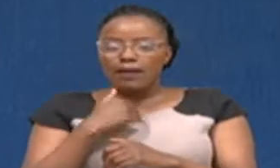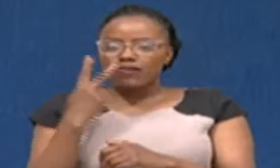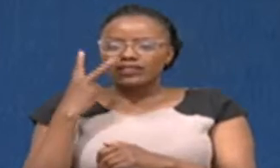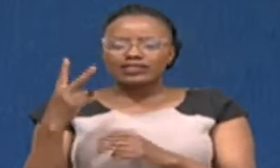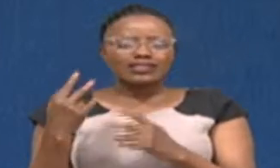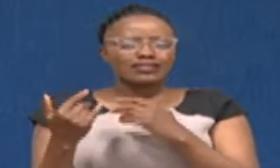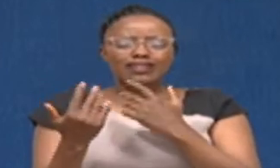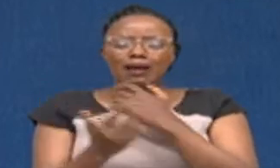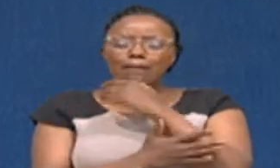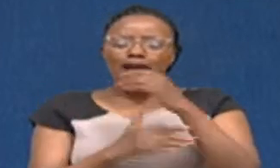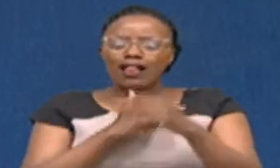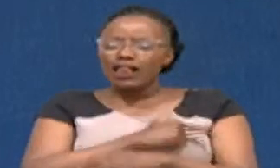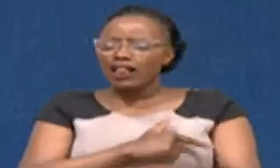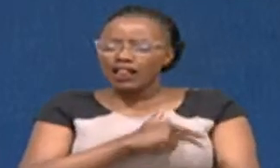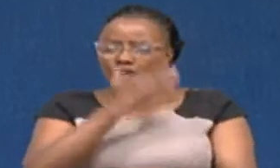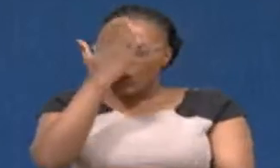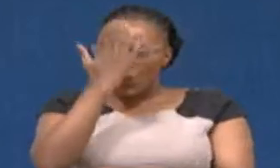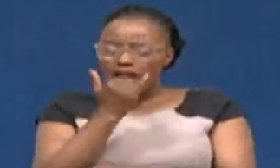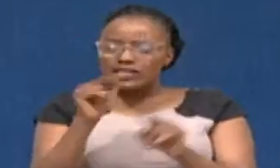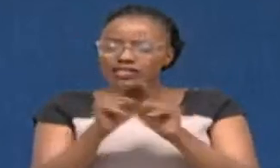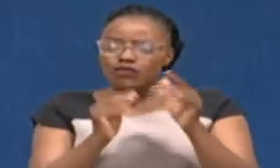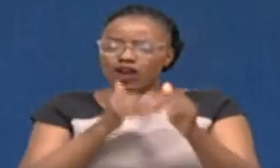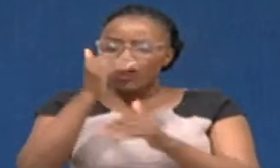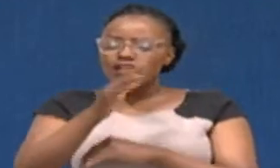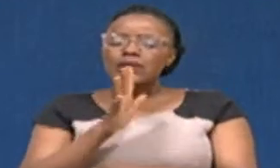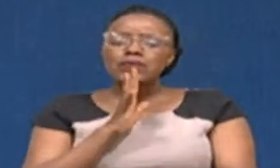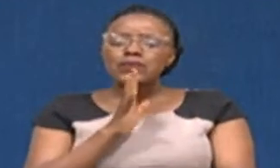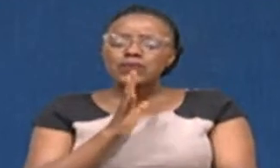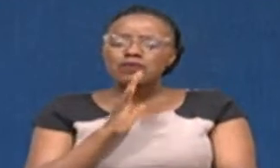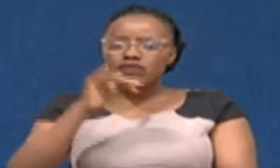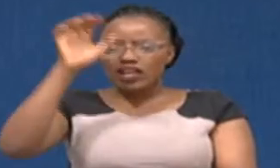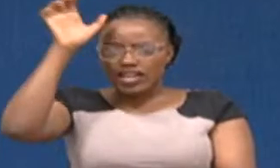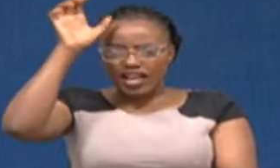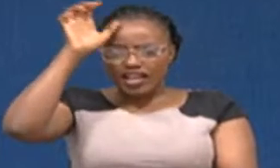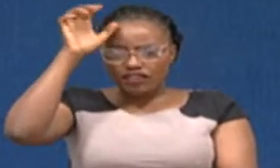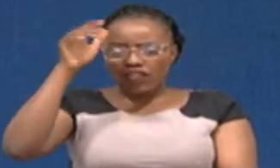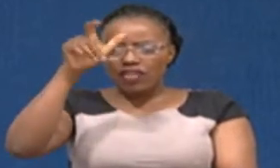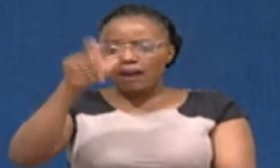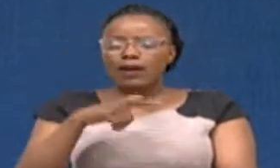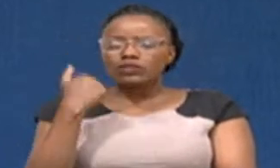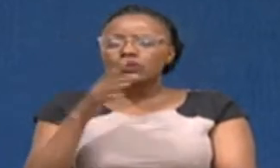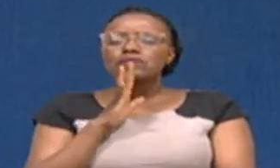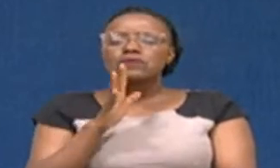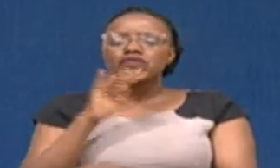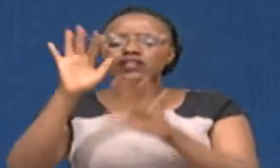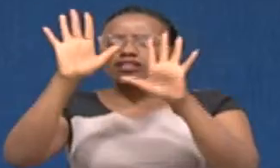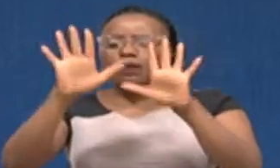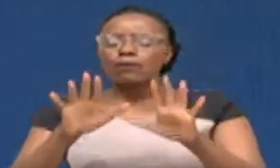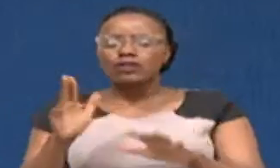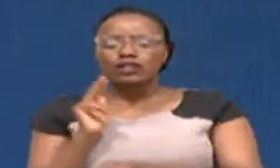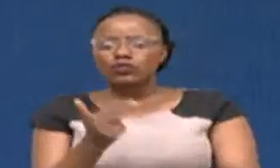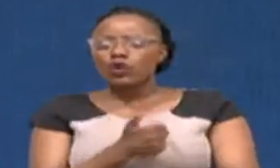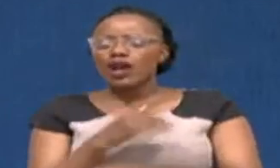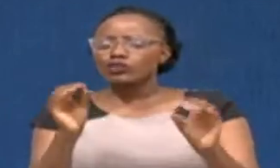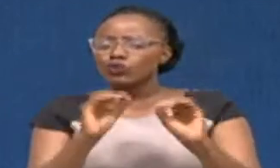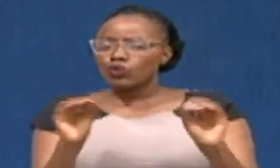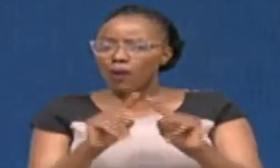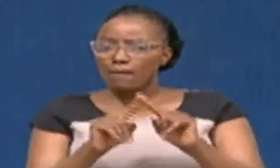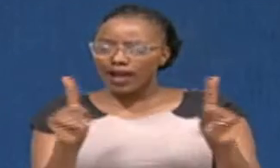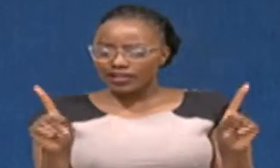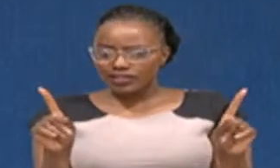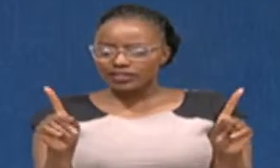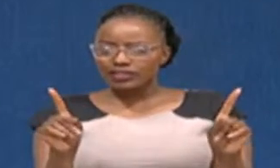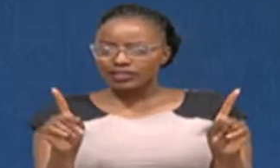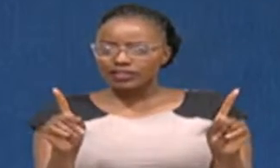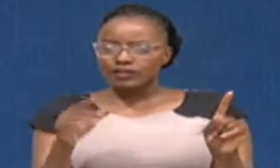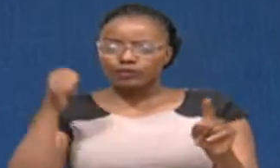it very unfortunate that even after that statement was made in Eldoret by whoever that made it, it doesn't matter to us.